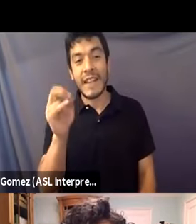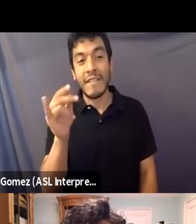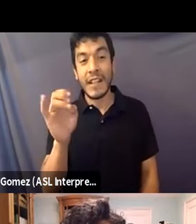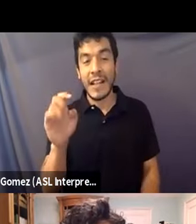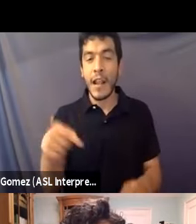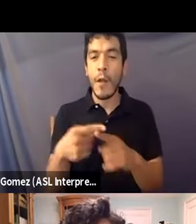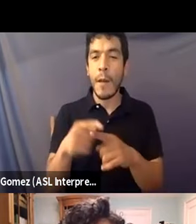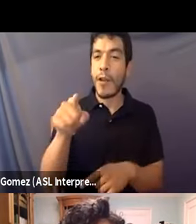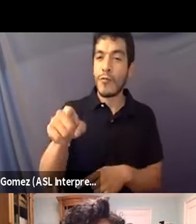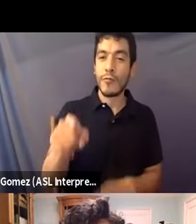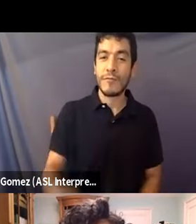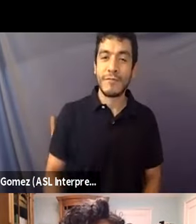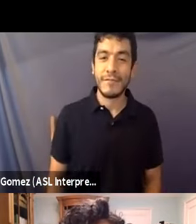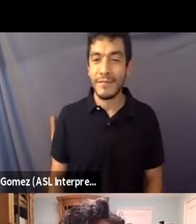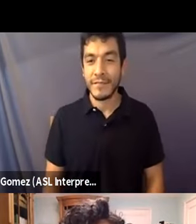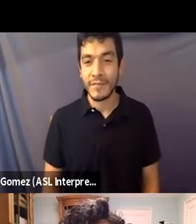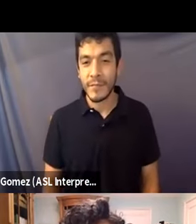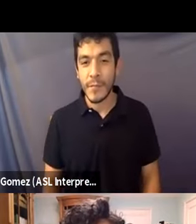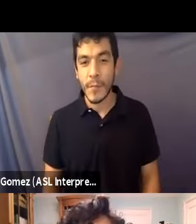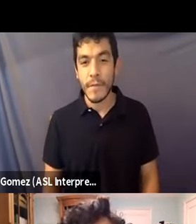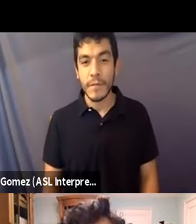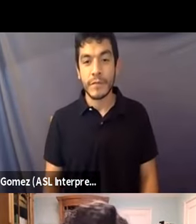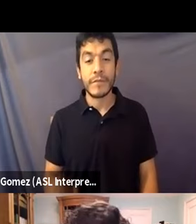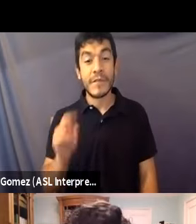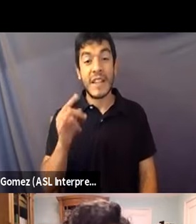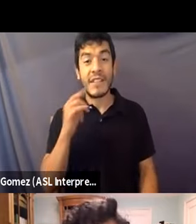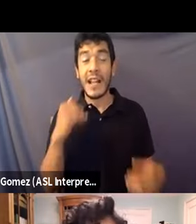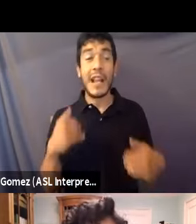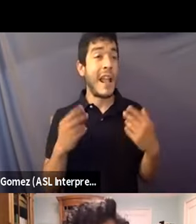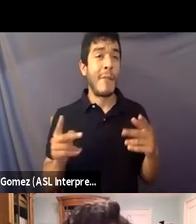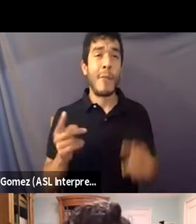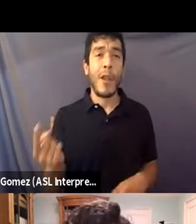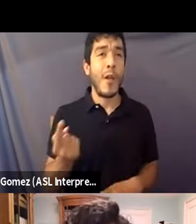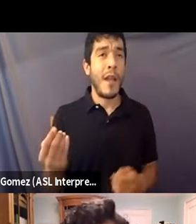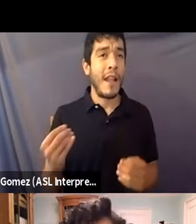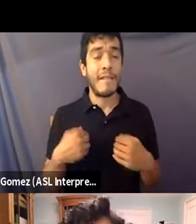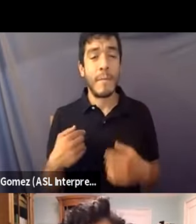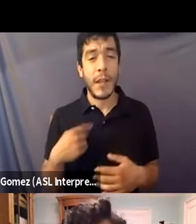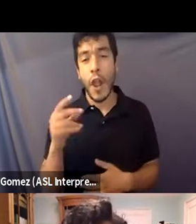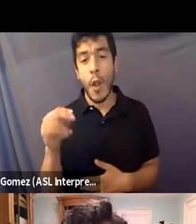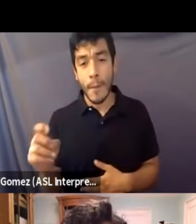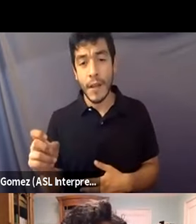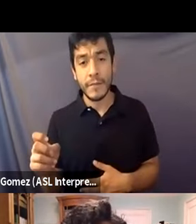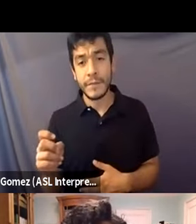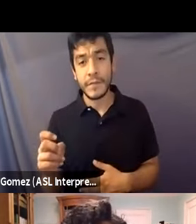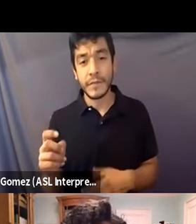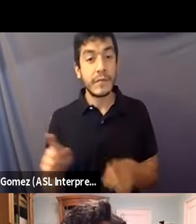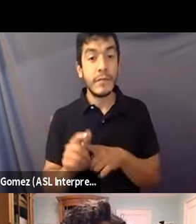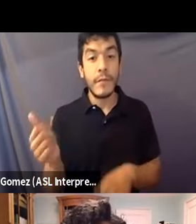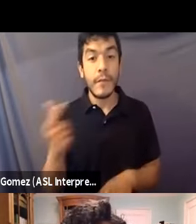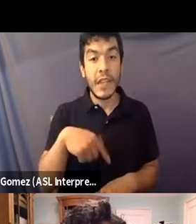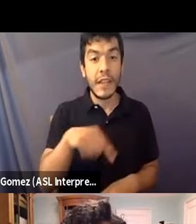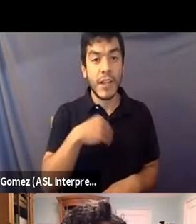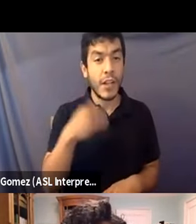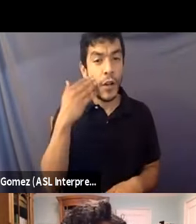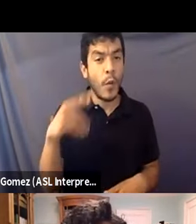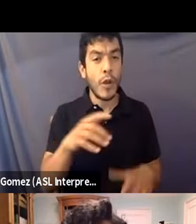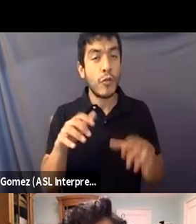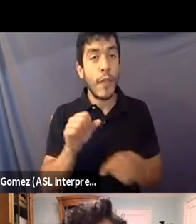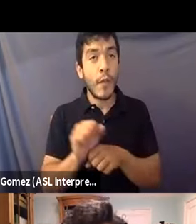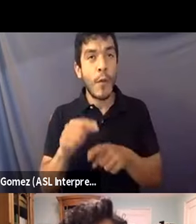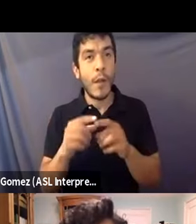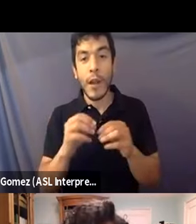sister? Young people always, young people always give me hope. You know, as all of us know, we were doing this work when no one cared,